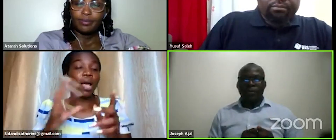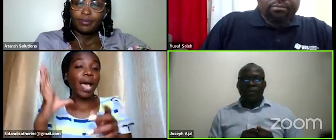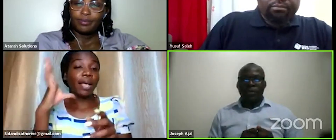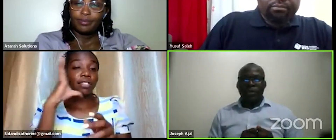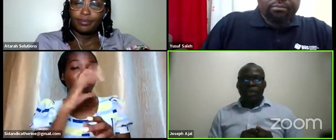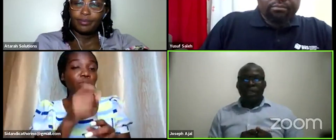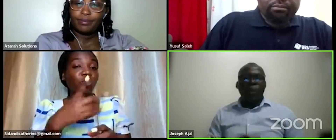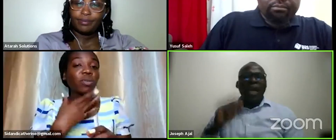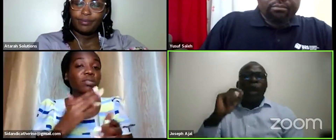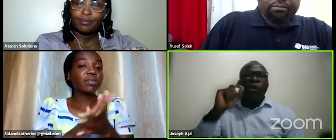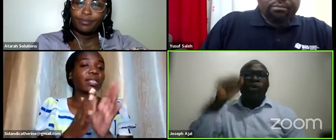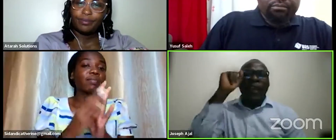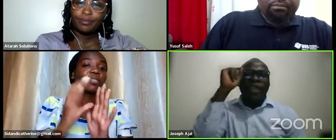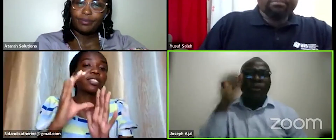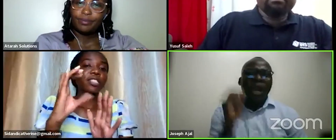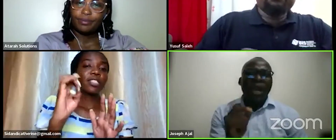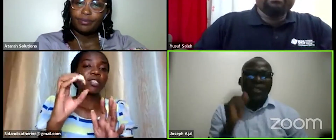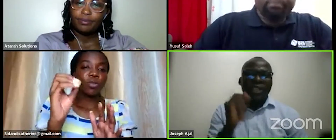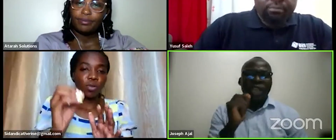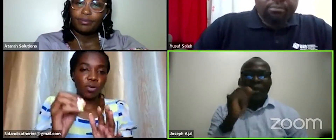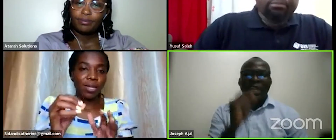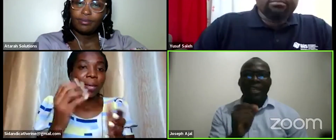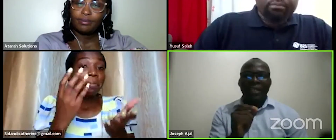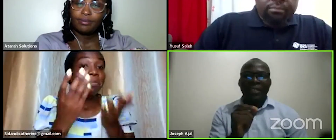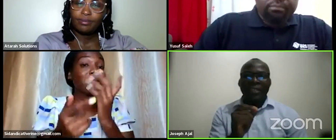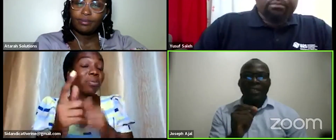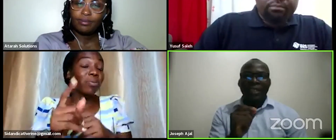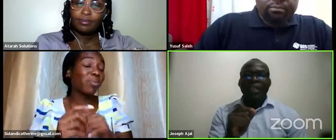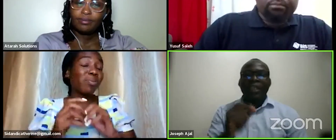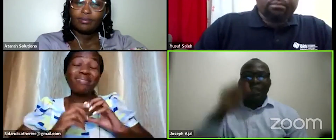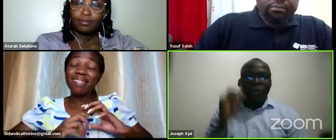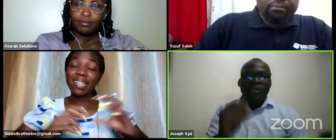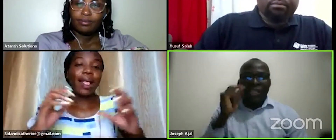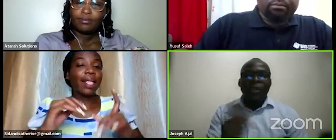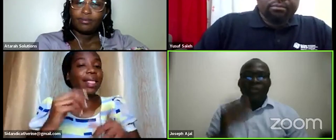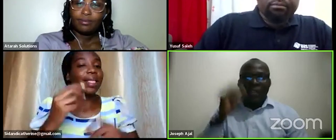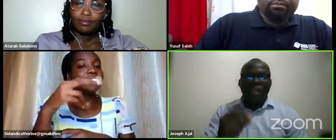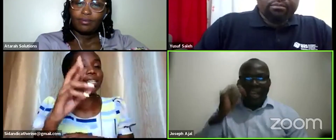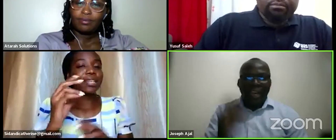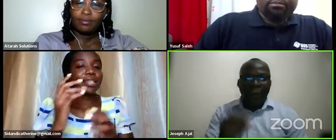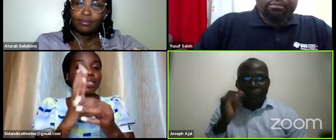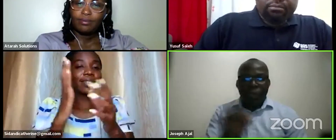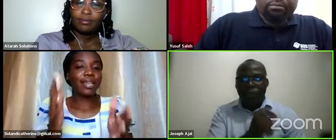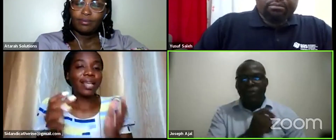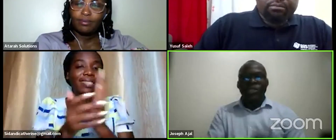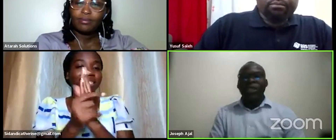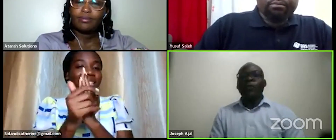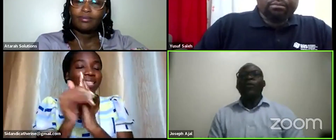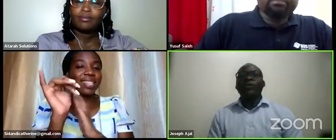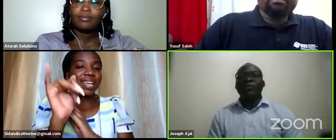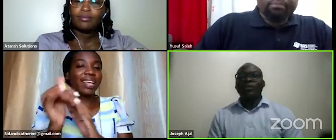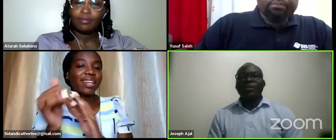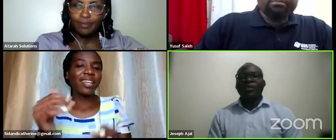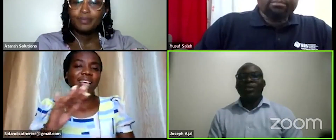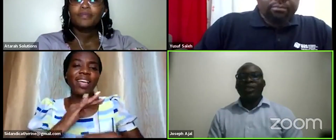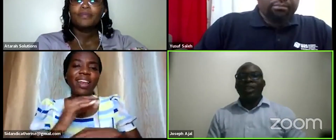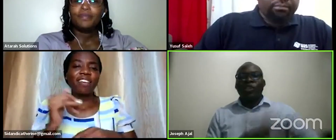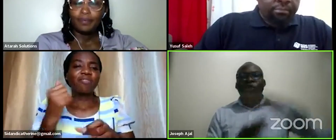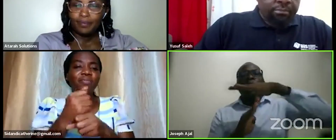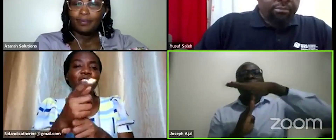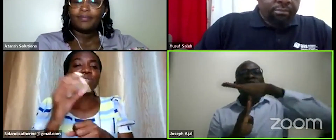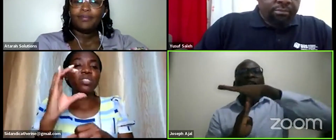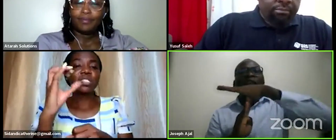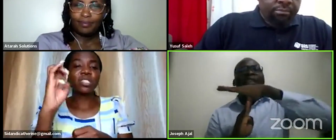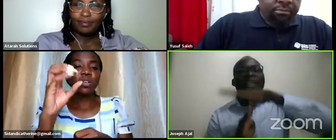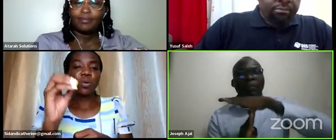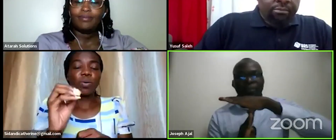CEO. No matter how great you are as an HR leader, those skills are not enough to make you CEO. So